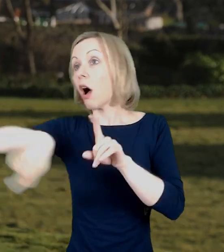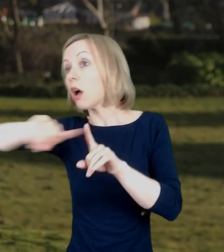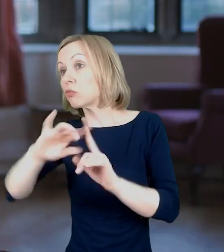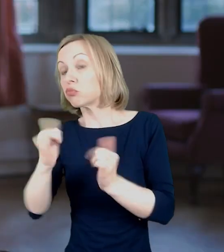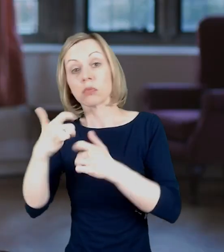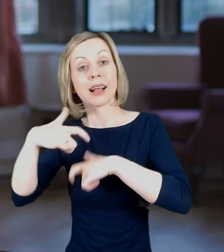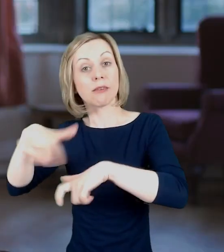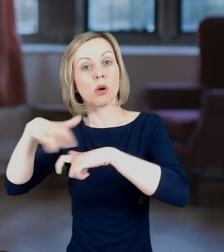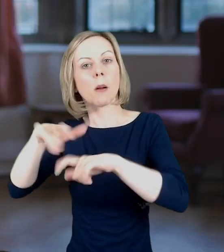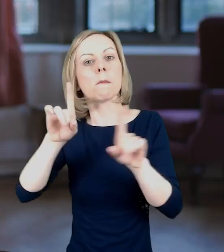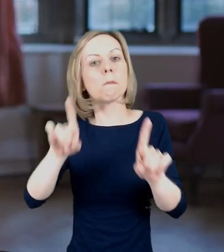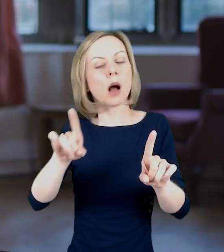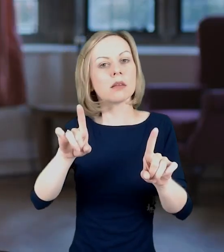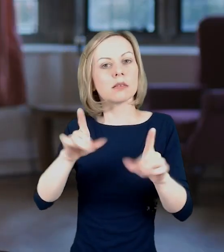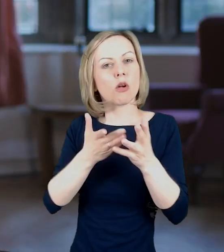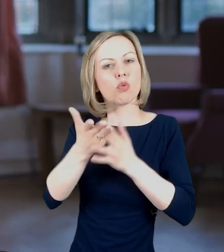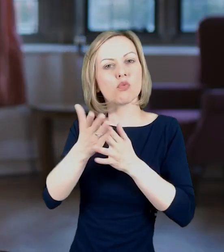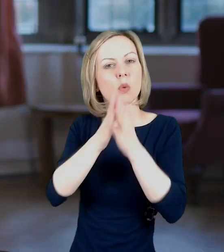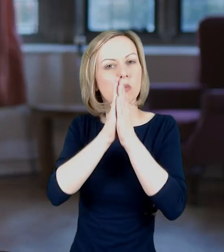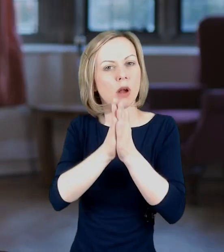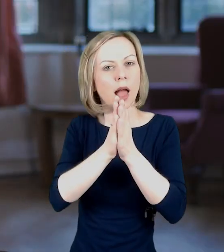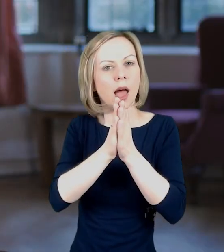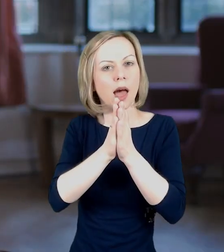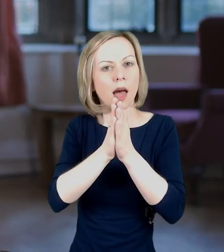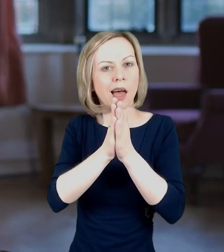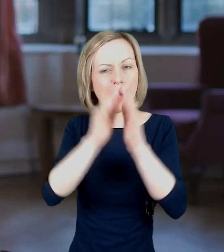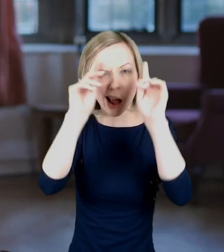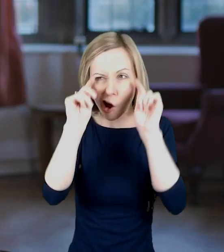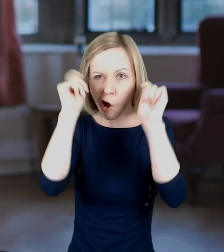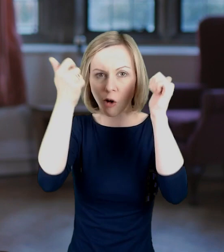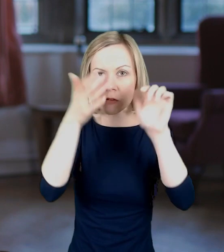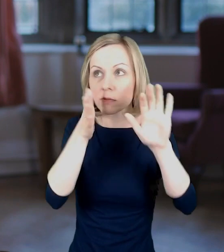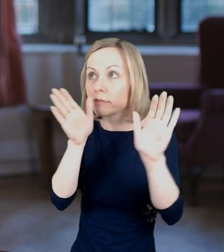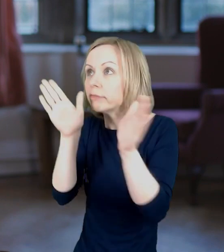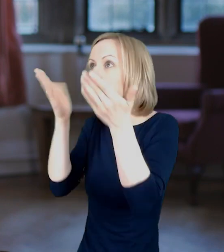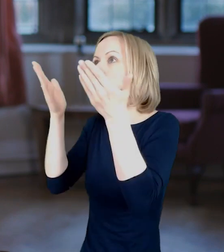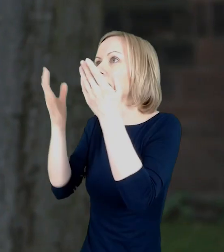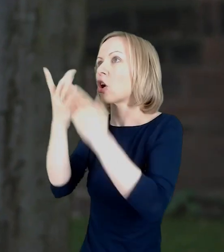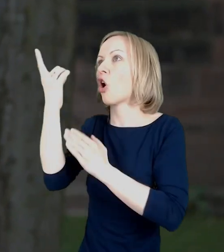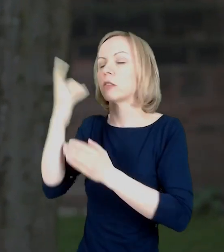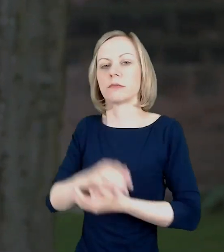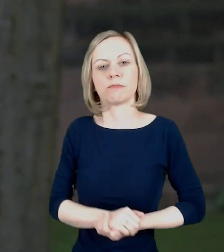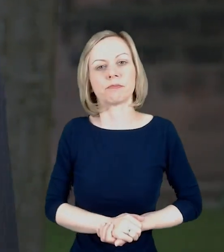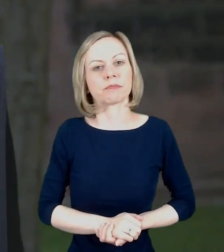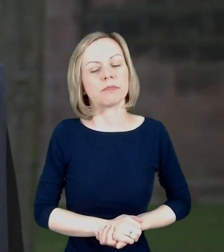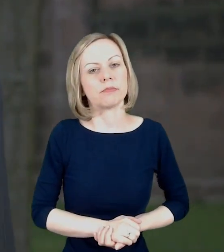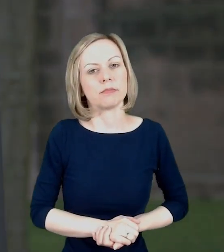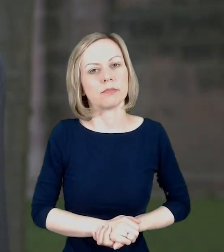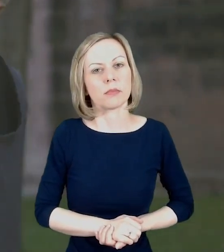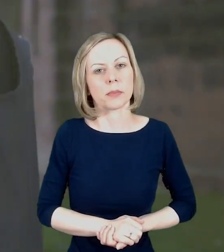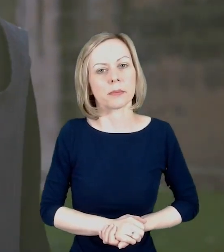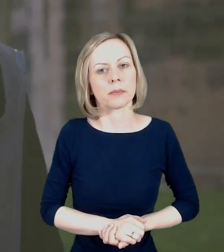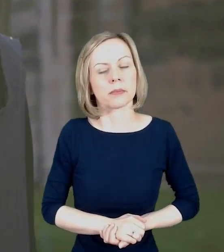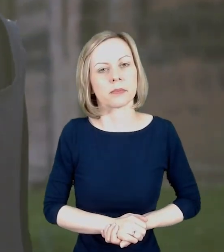able to turn our attention to God in our prayer. One of the ways